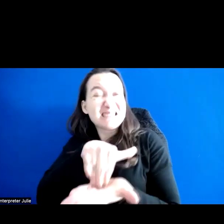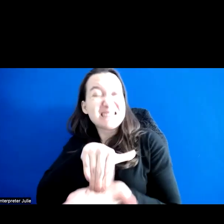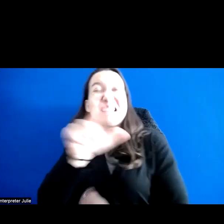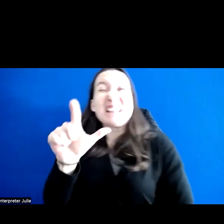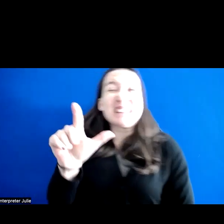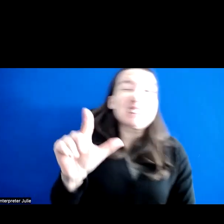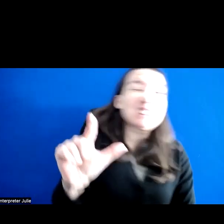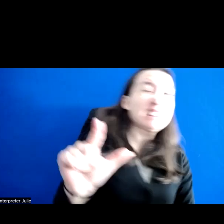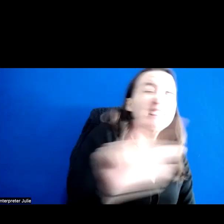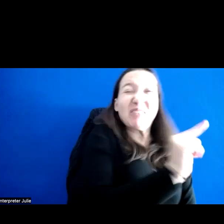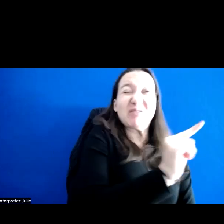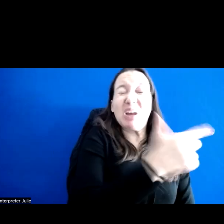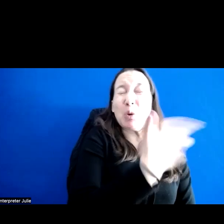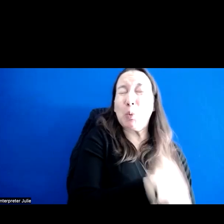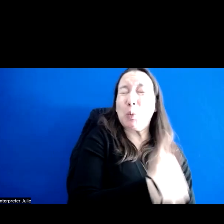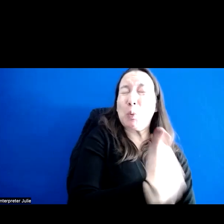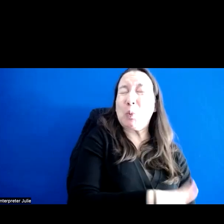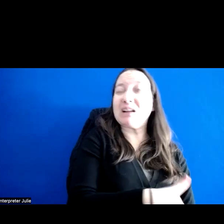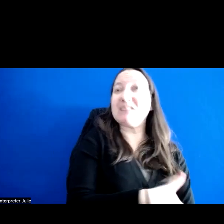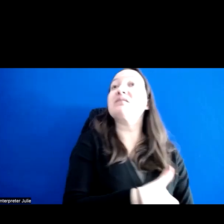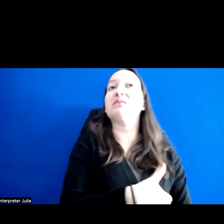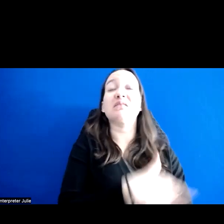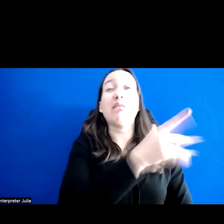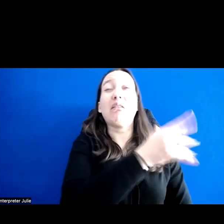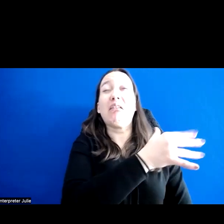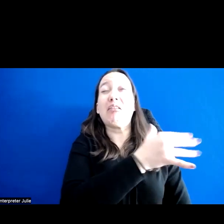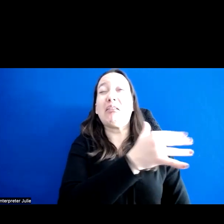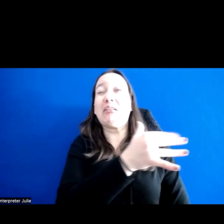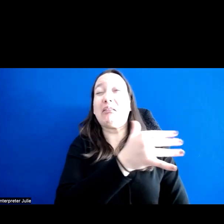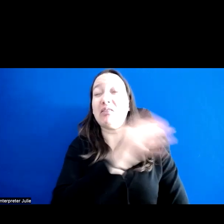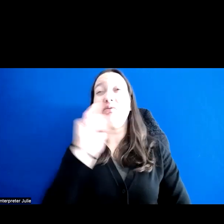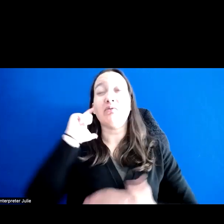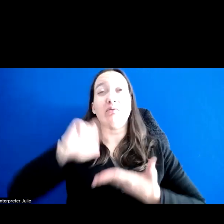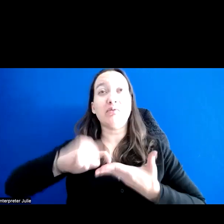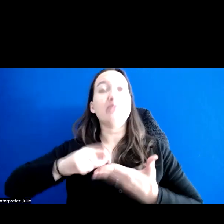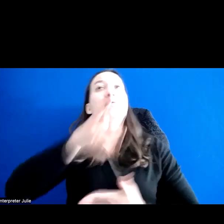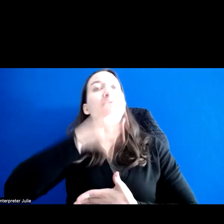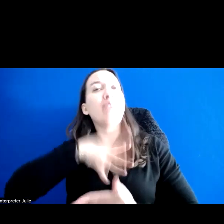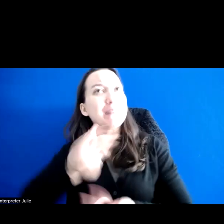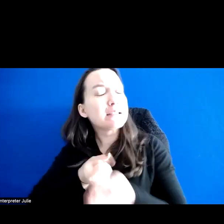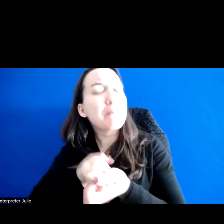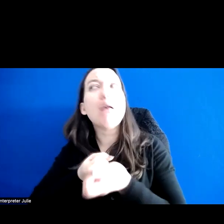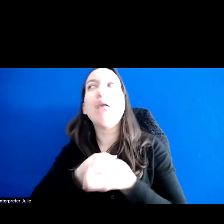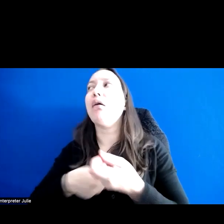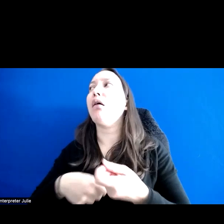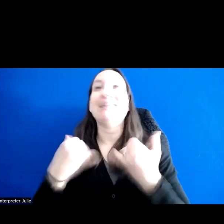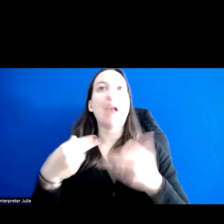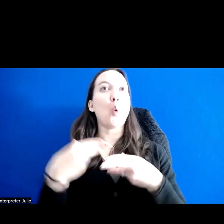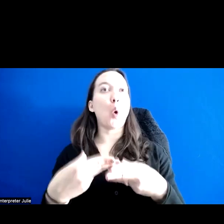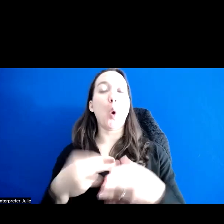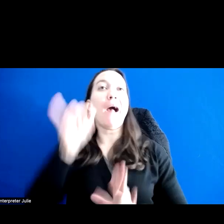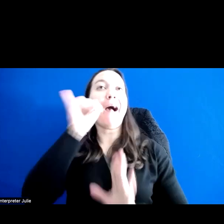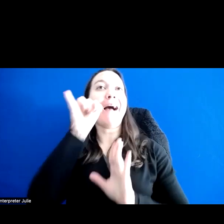left in a way, and subsequently discovered feminism, what we would now